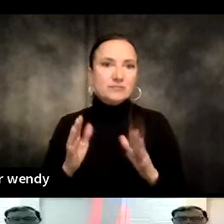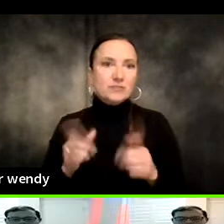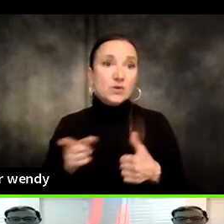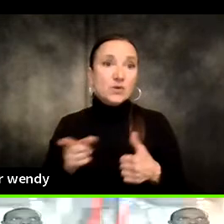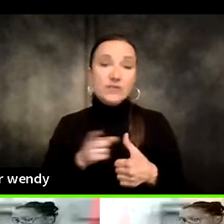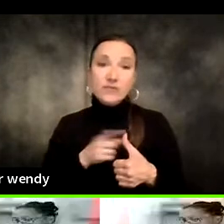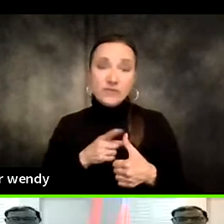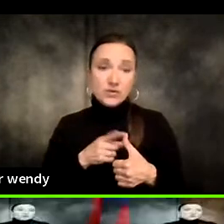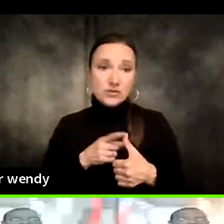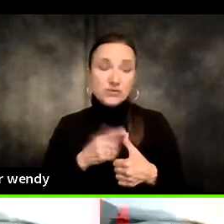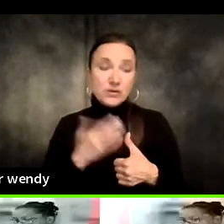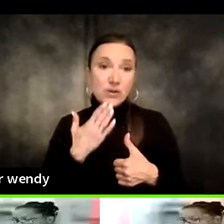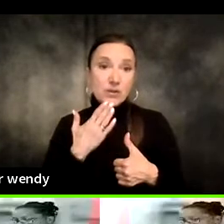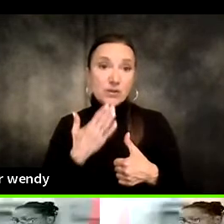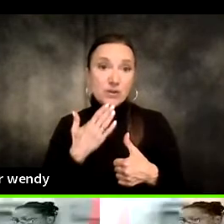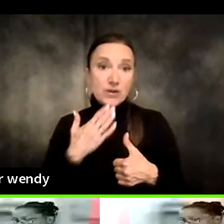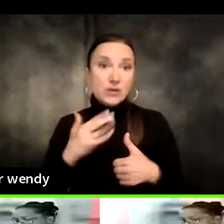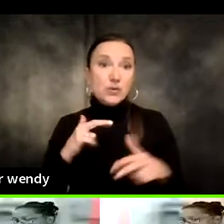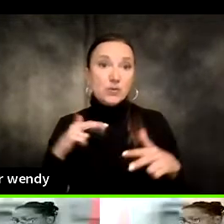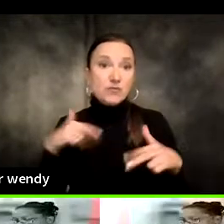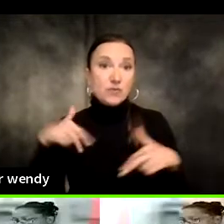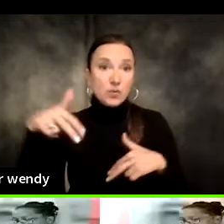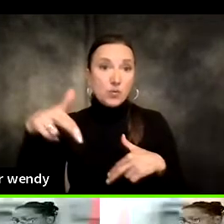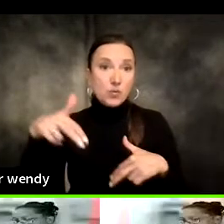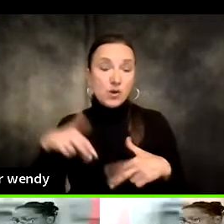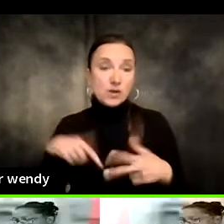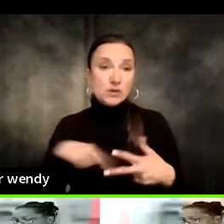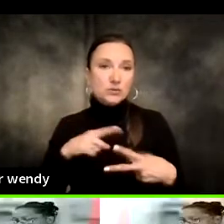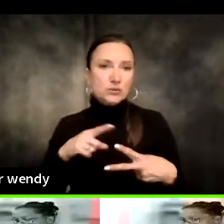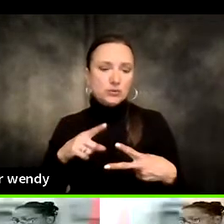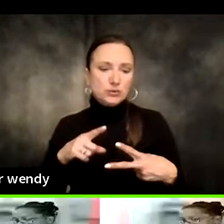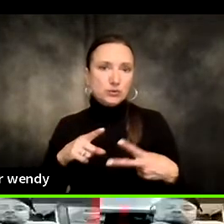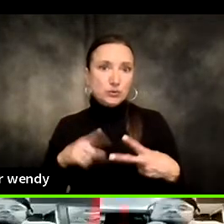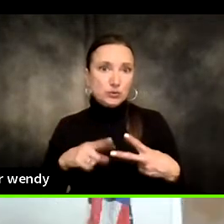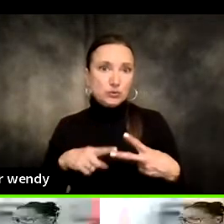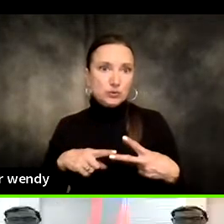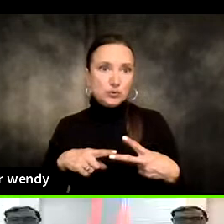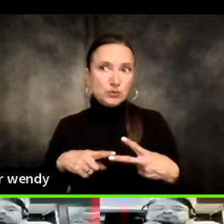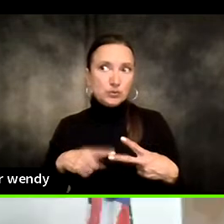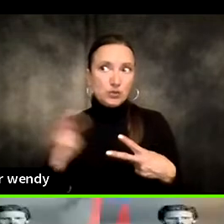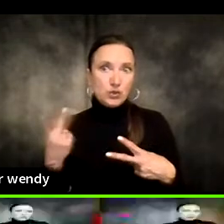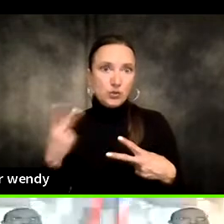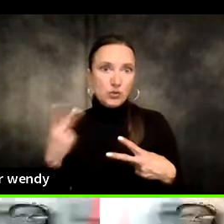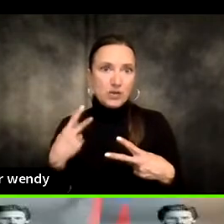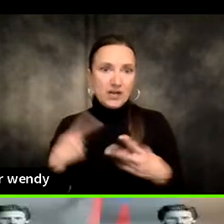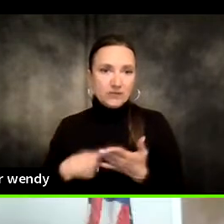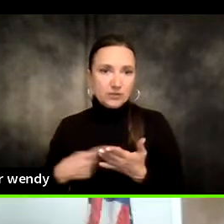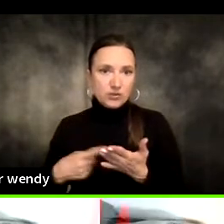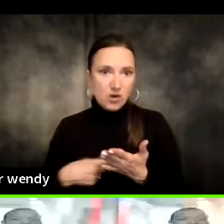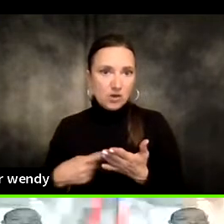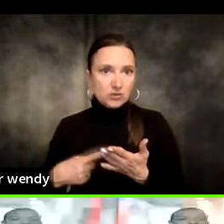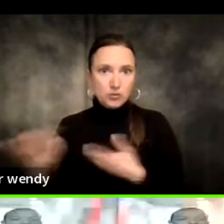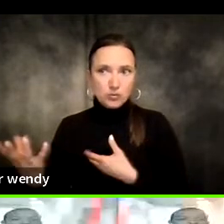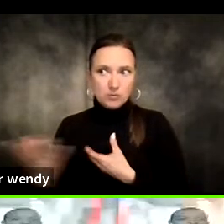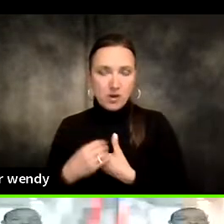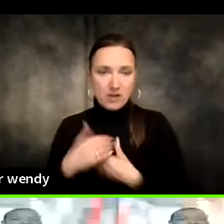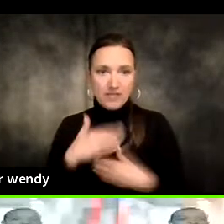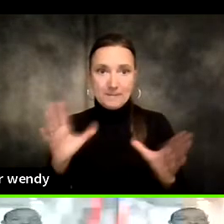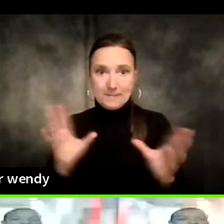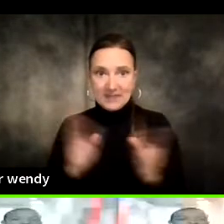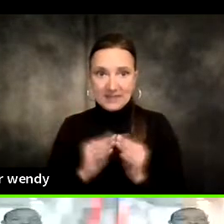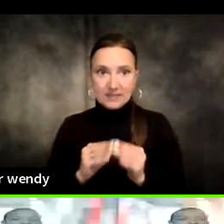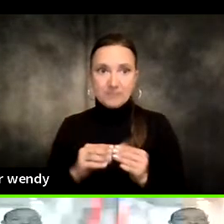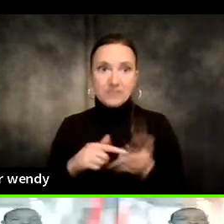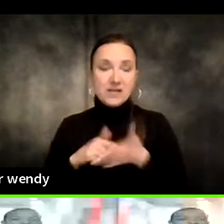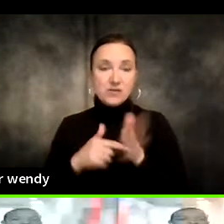of all, thank you for the walk. 2, we've talked. I've met with the council member. You've been in that meeting. I represent